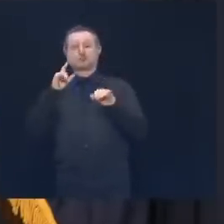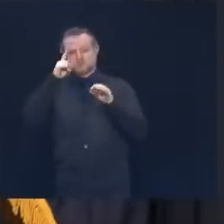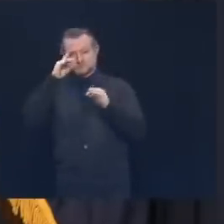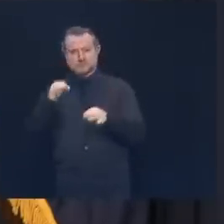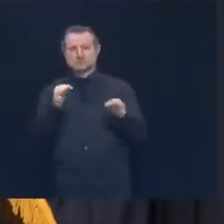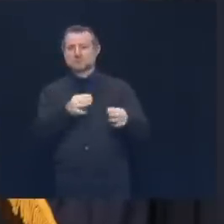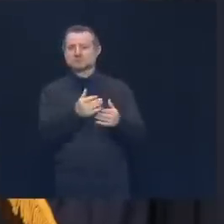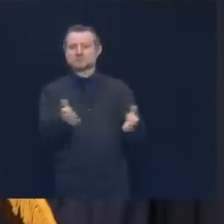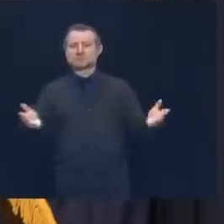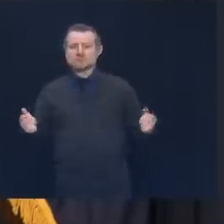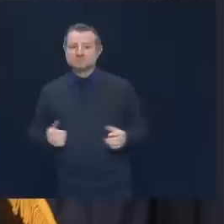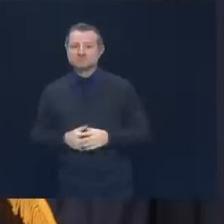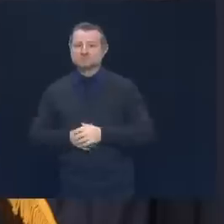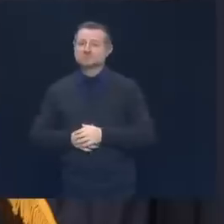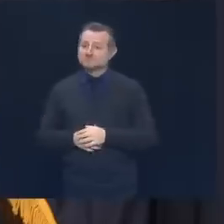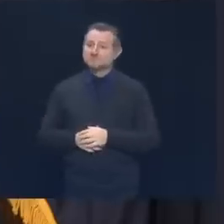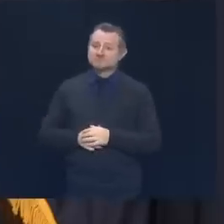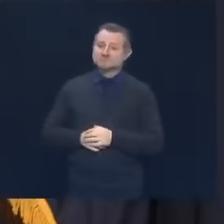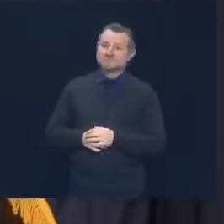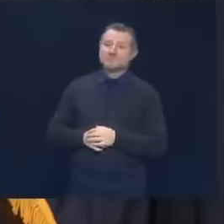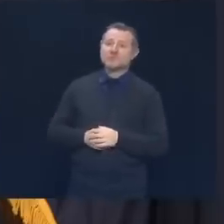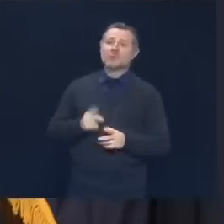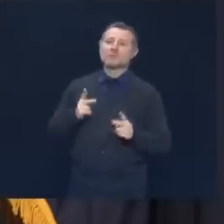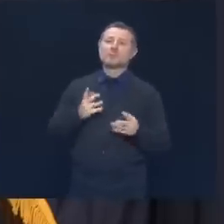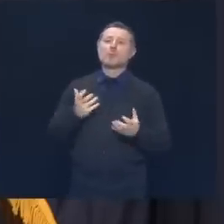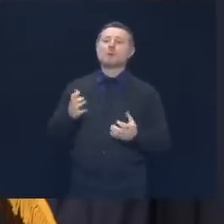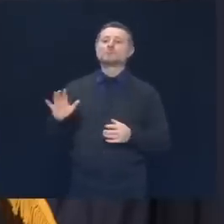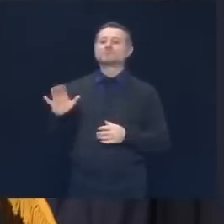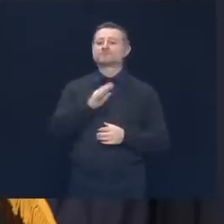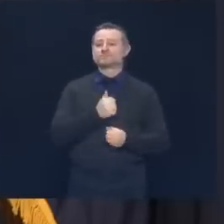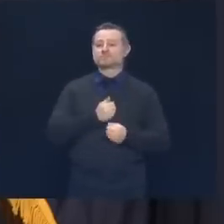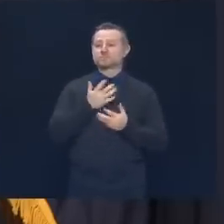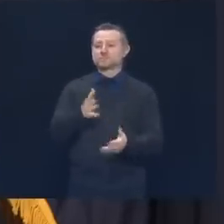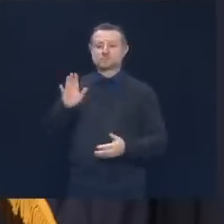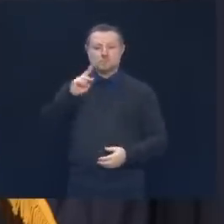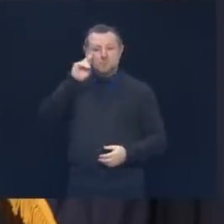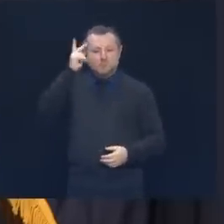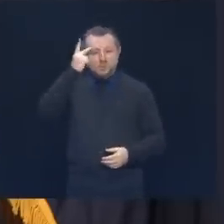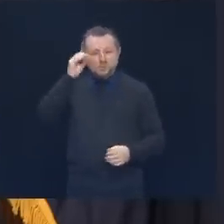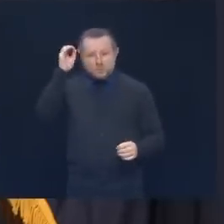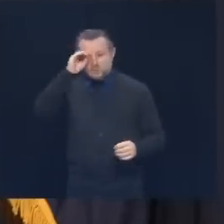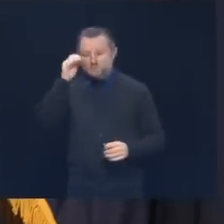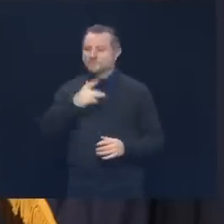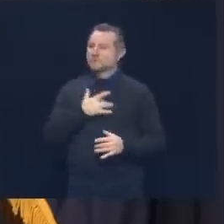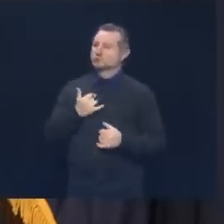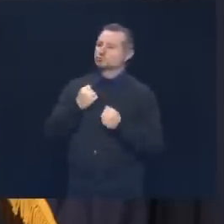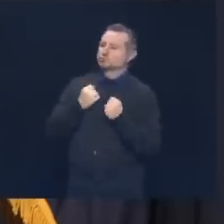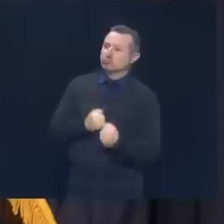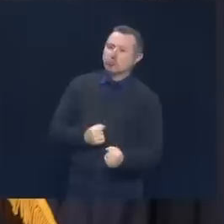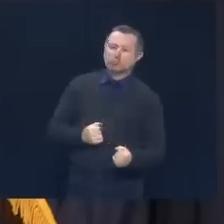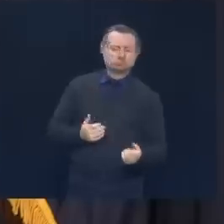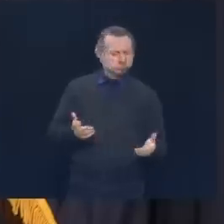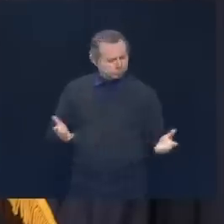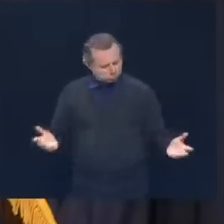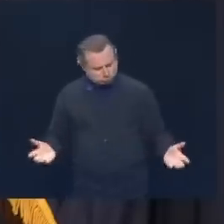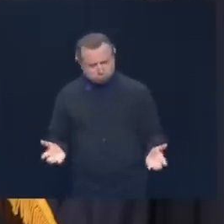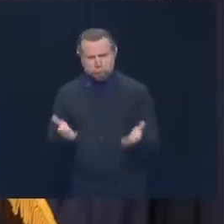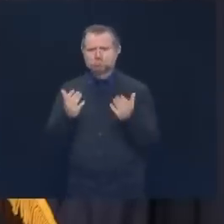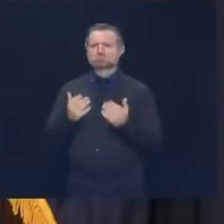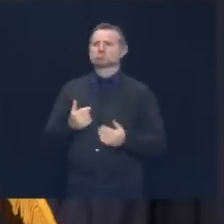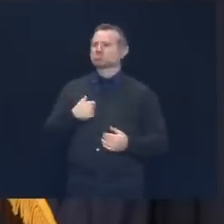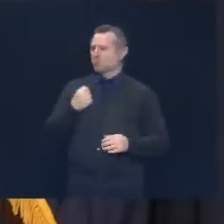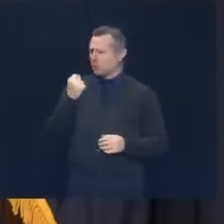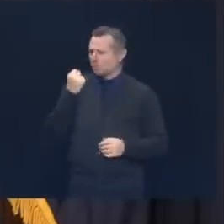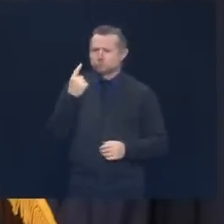to express their political opinion. They feel strongly about it. They're going to do it. I can